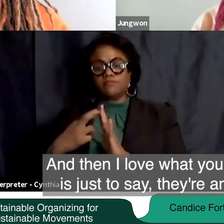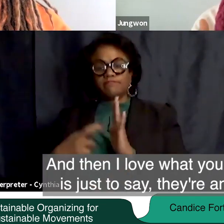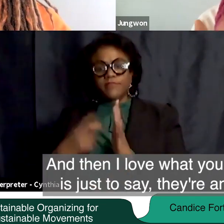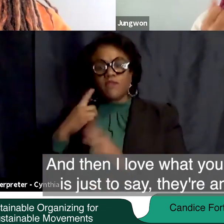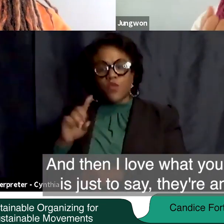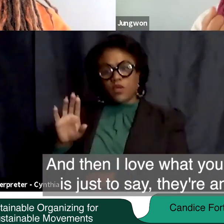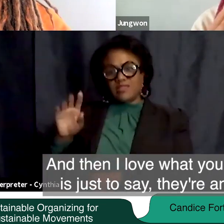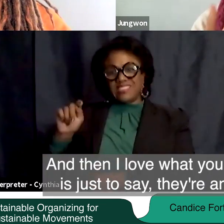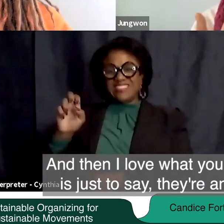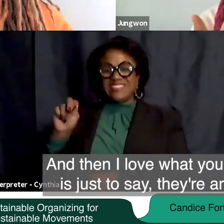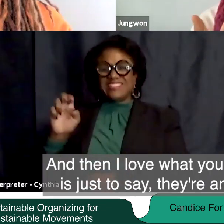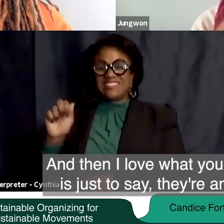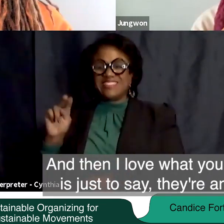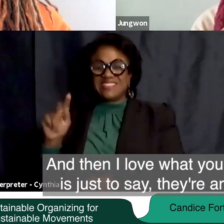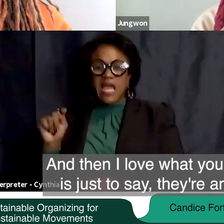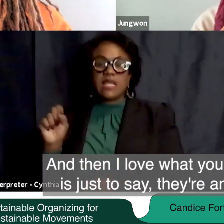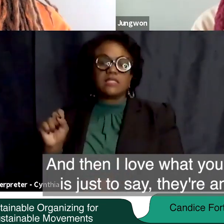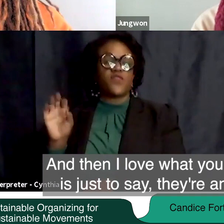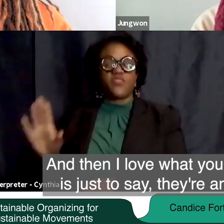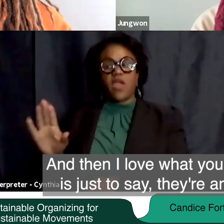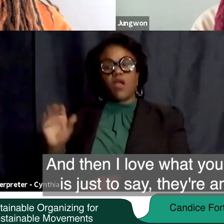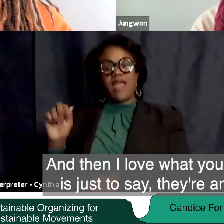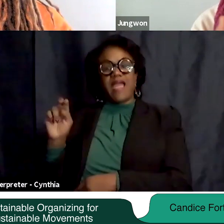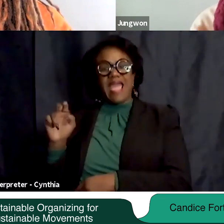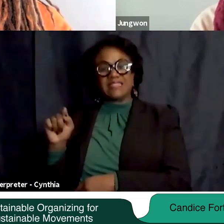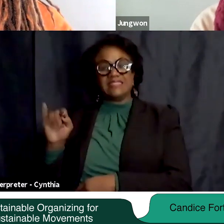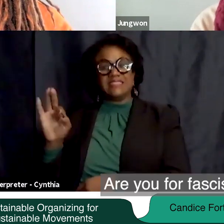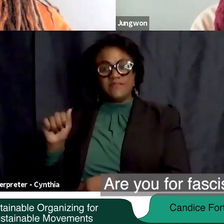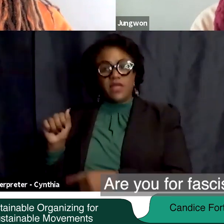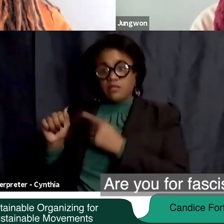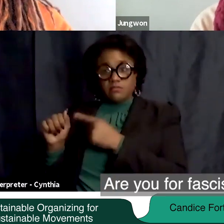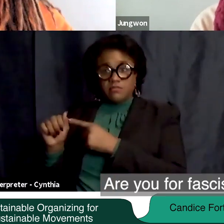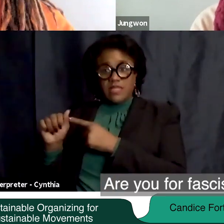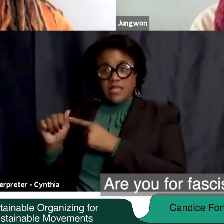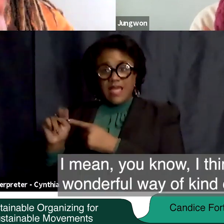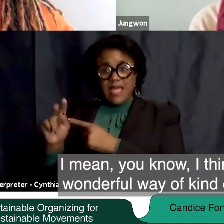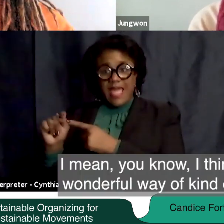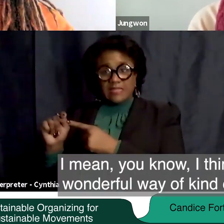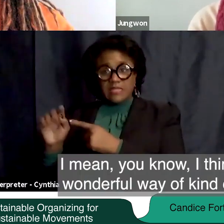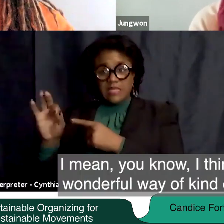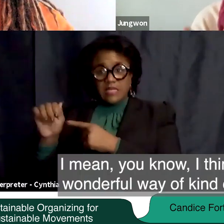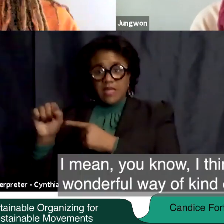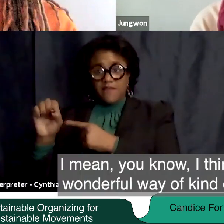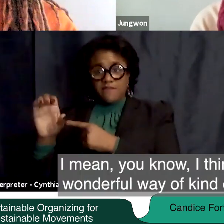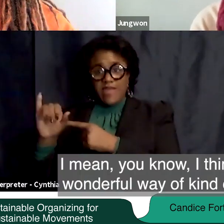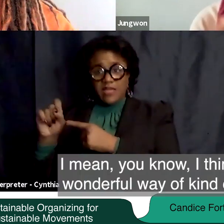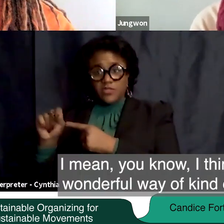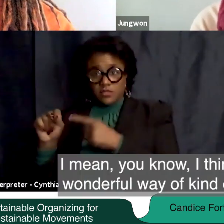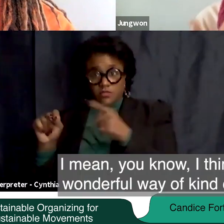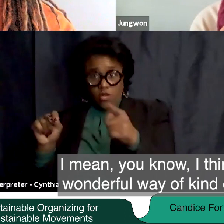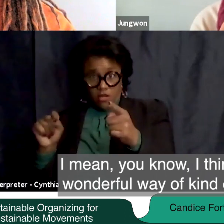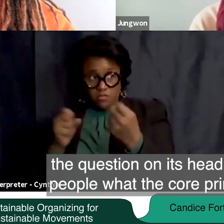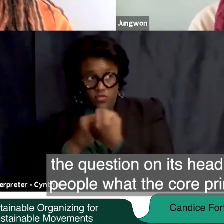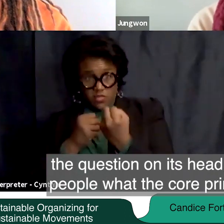And then I love what you said, which is just to say they're anti-fascists. Are you for fascists? I mean, I think that's a wonderful